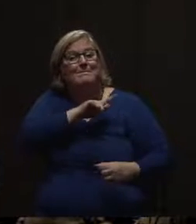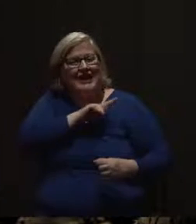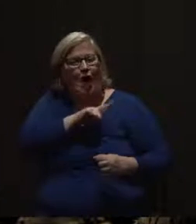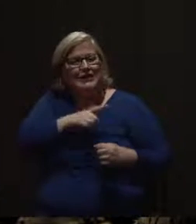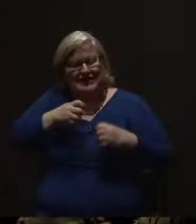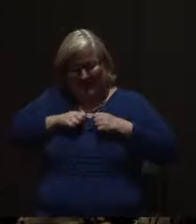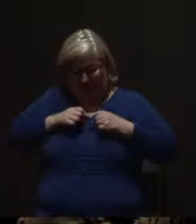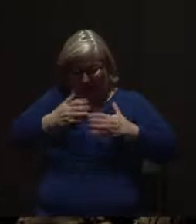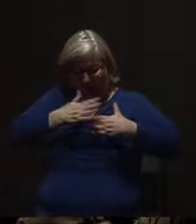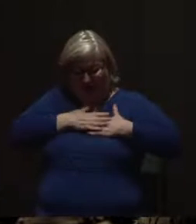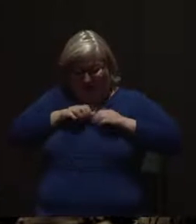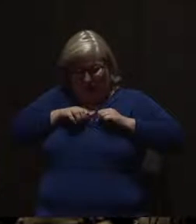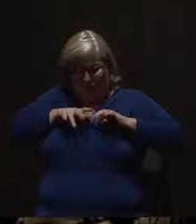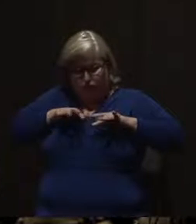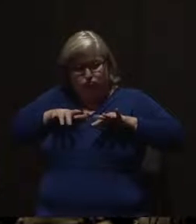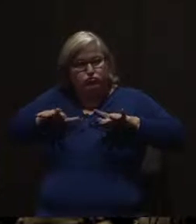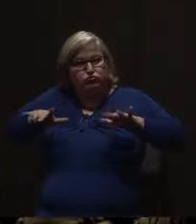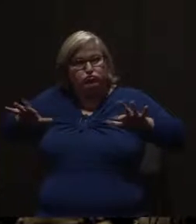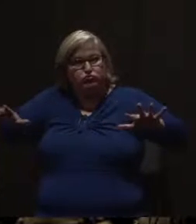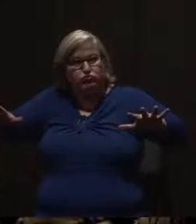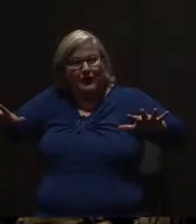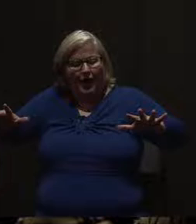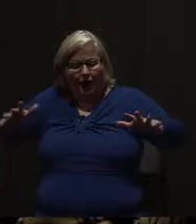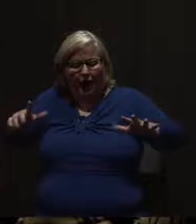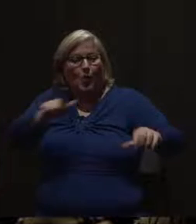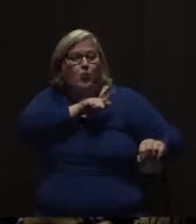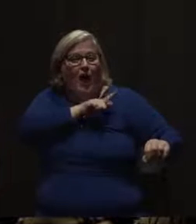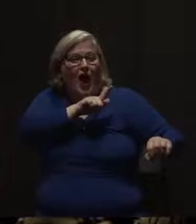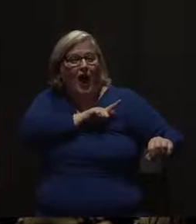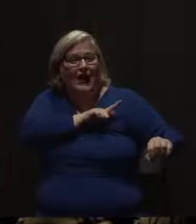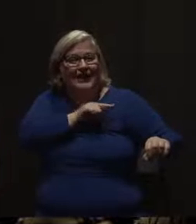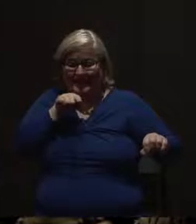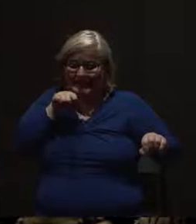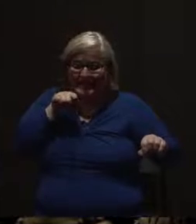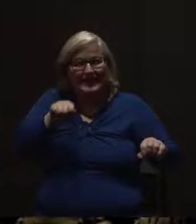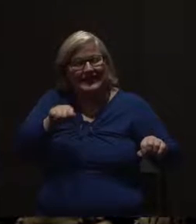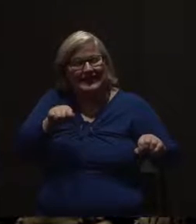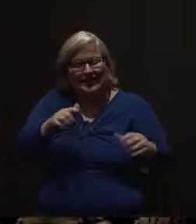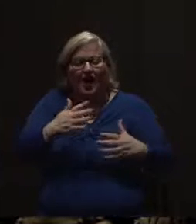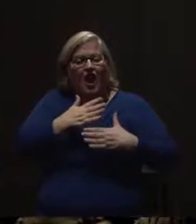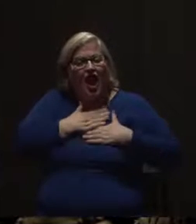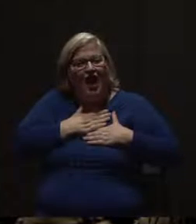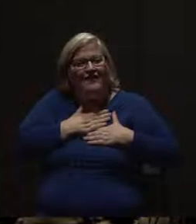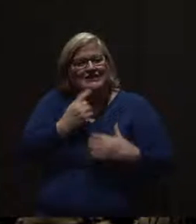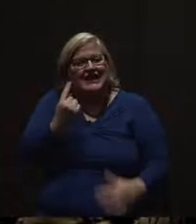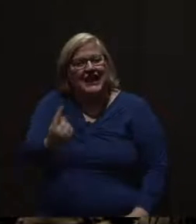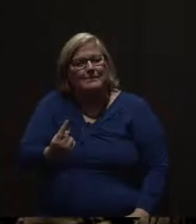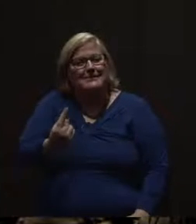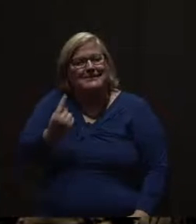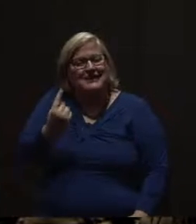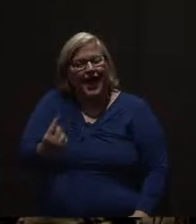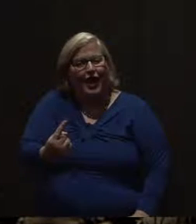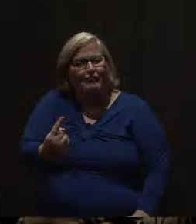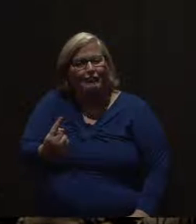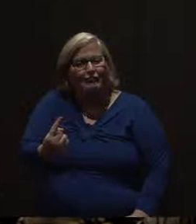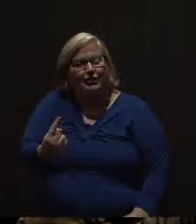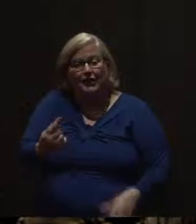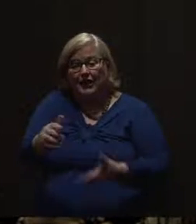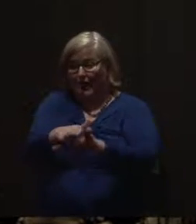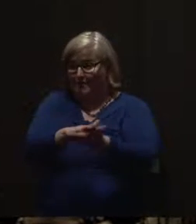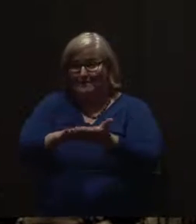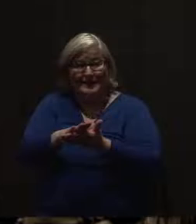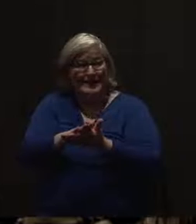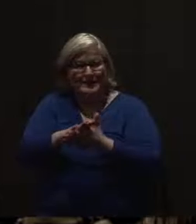And that includes the world of thought as well. And he never abandons this connection, no matter how much the world tries to make